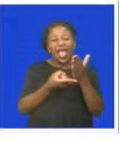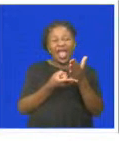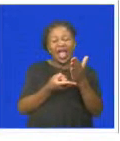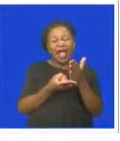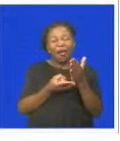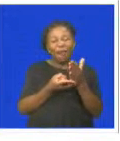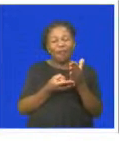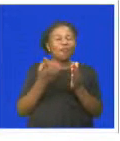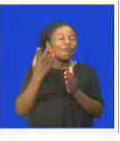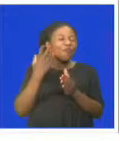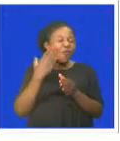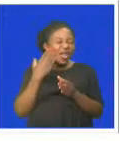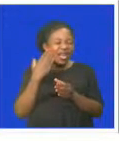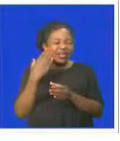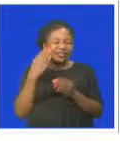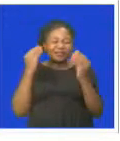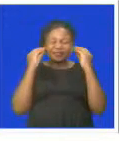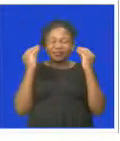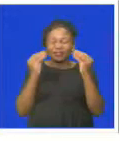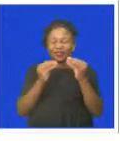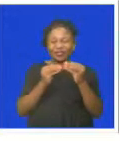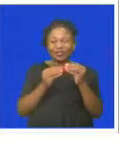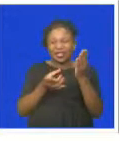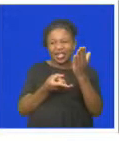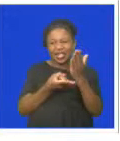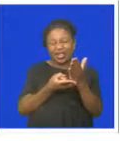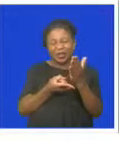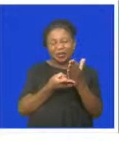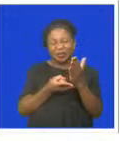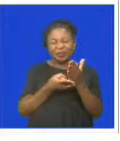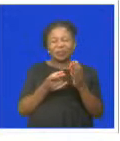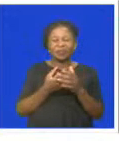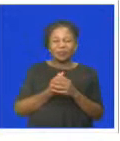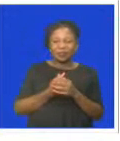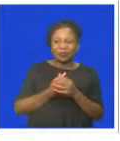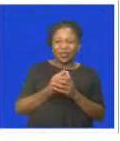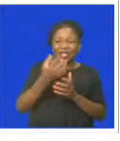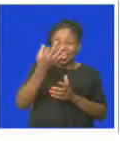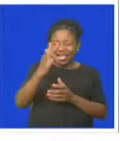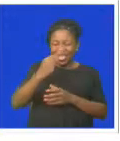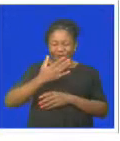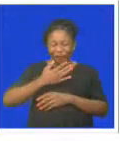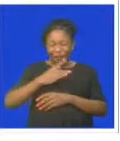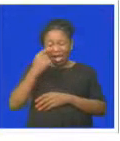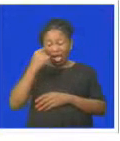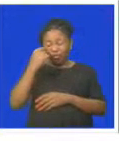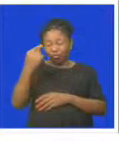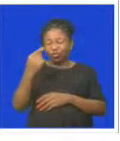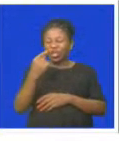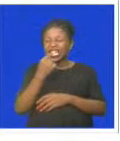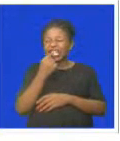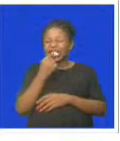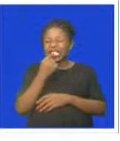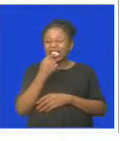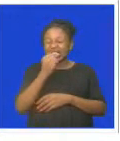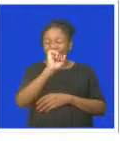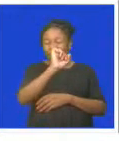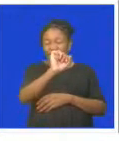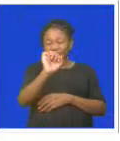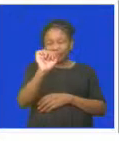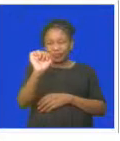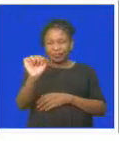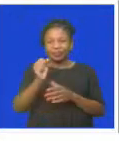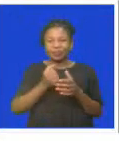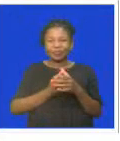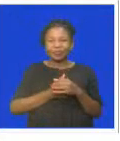high so the dentist can look into your mouth. Yes, a dental chair